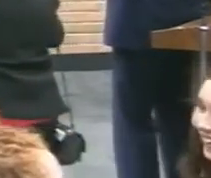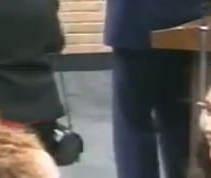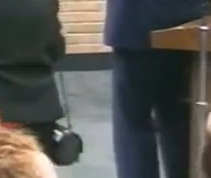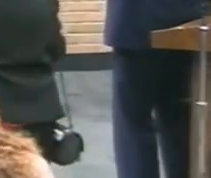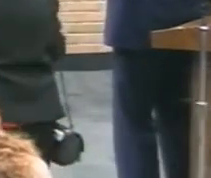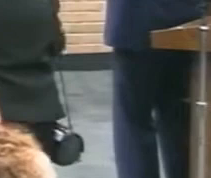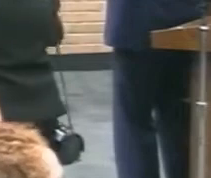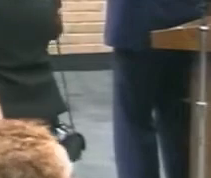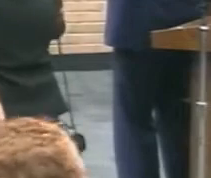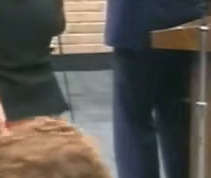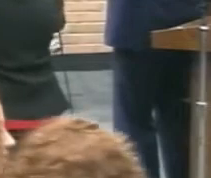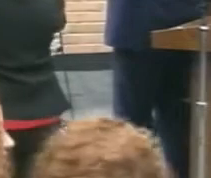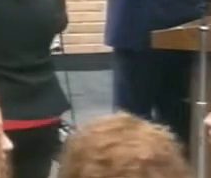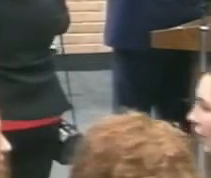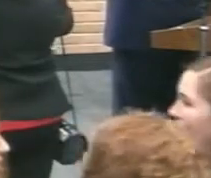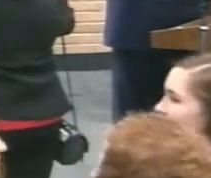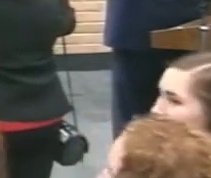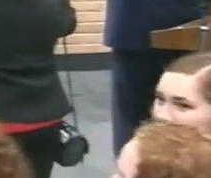That is a great.